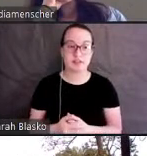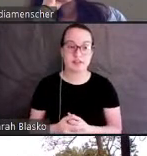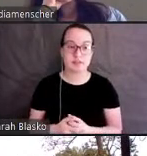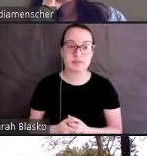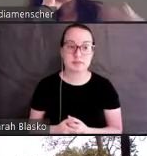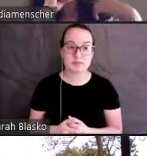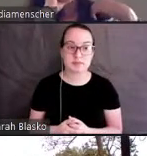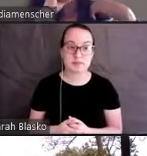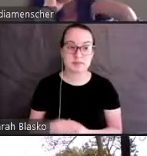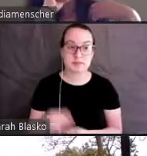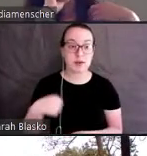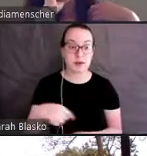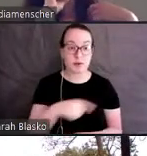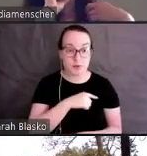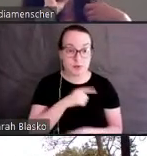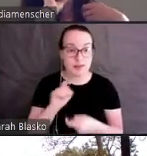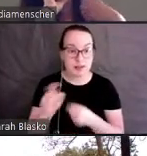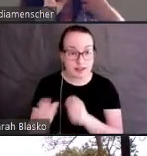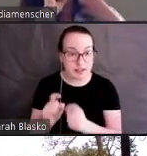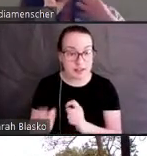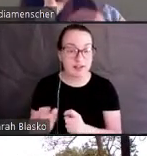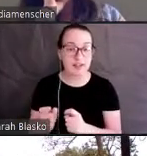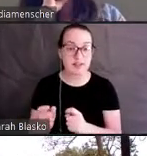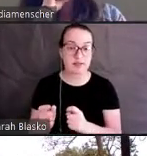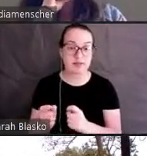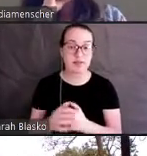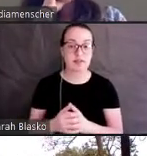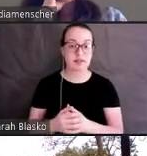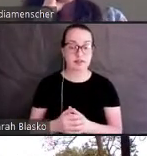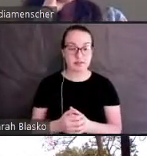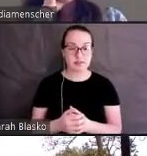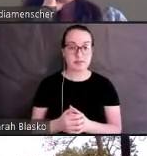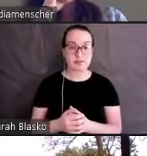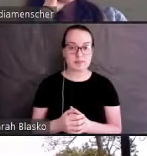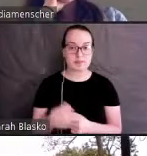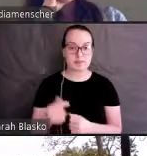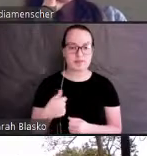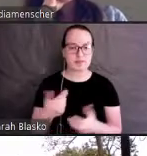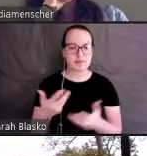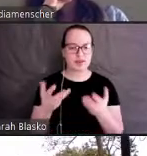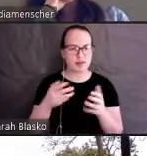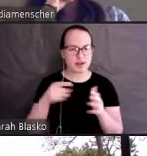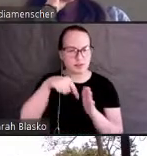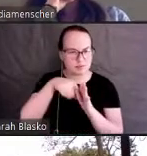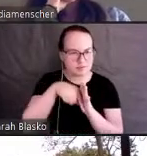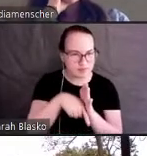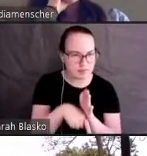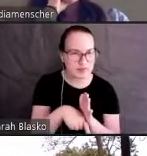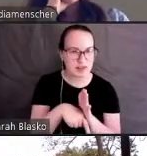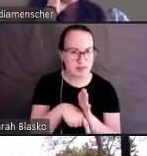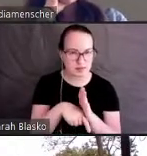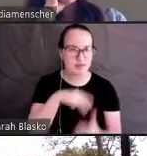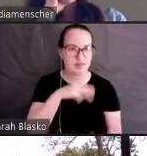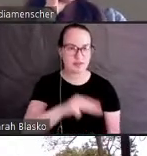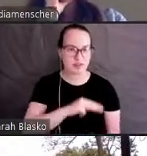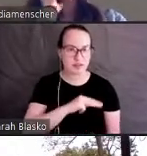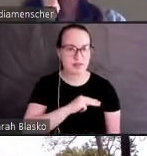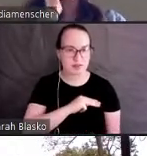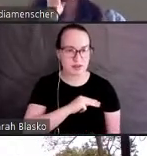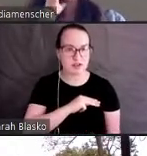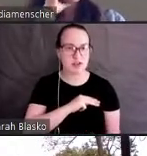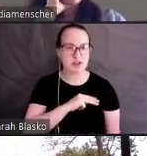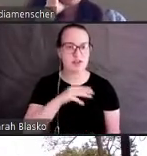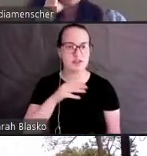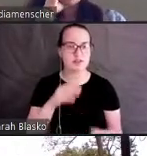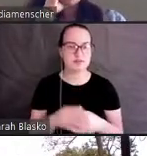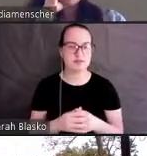We give, but I think it's, I want to take us a step deeper into the mission and the